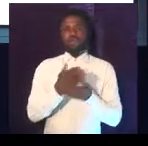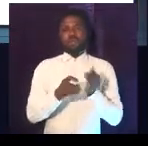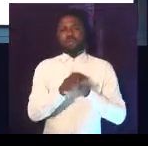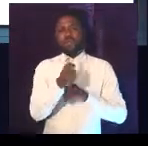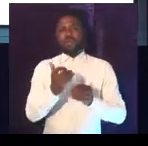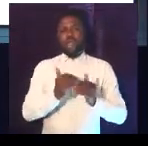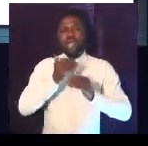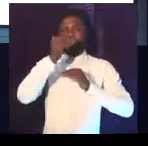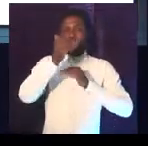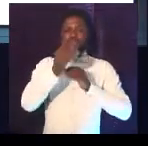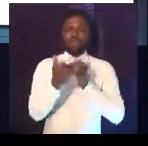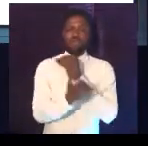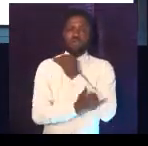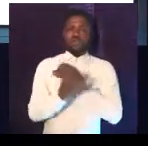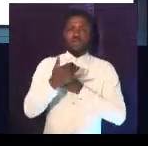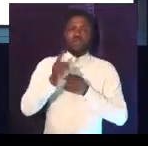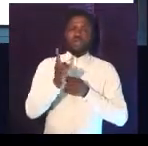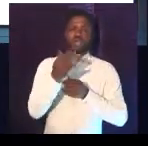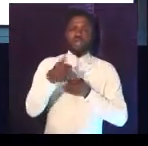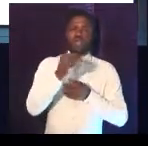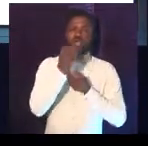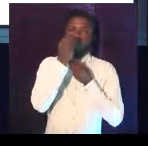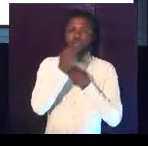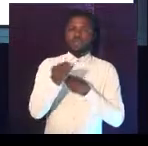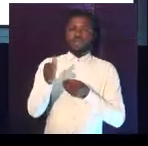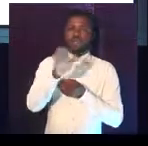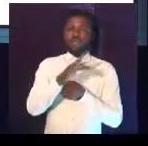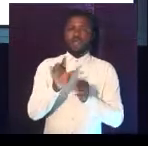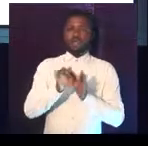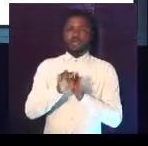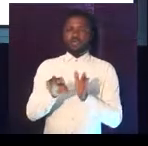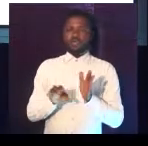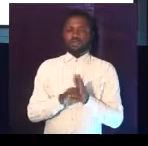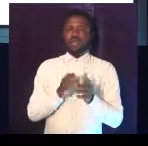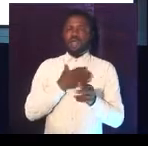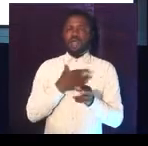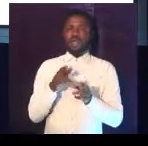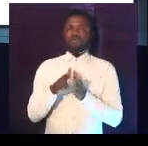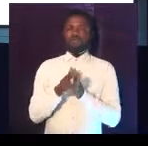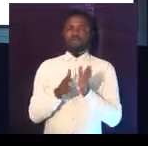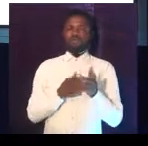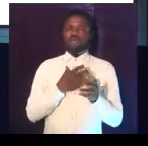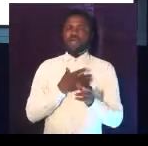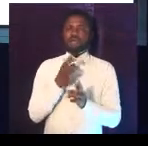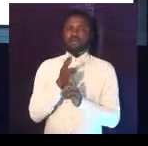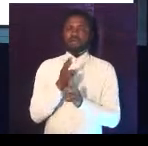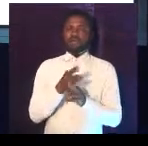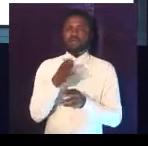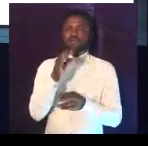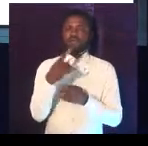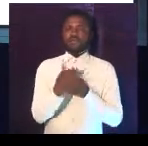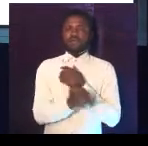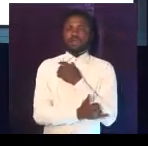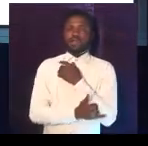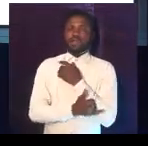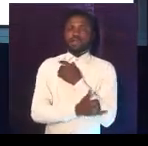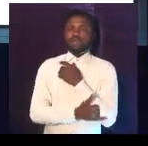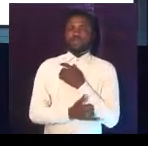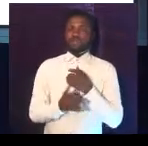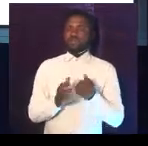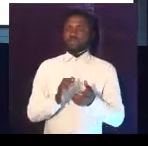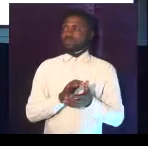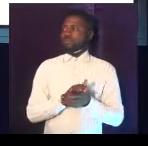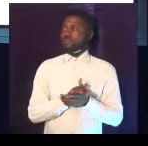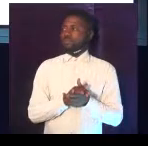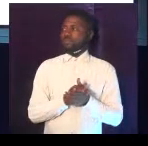some other advanced countries where they obey their constitution and the rules and regulations of the country.